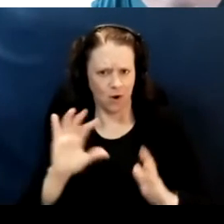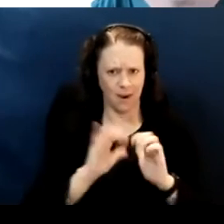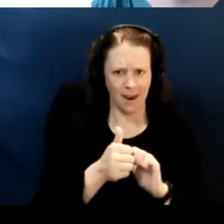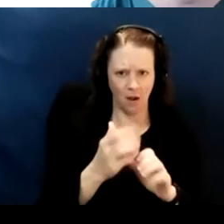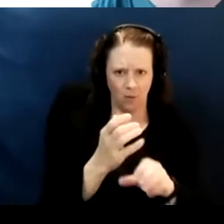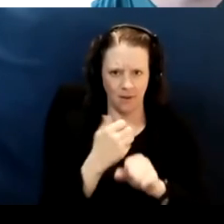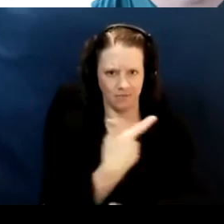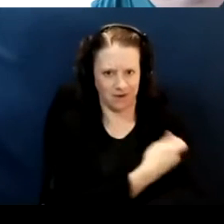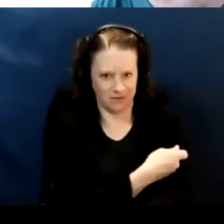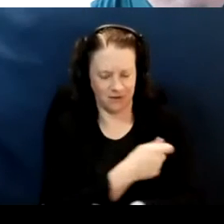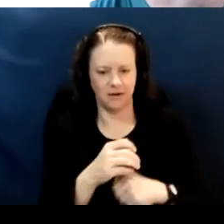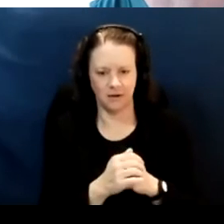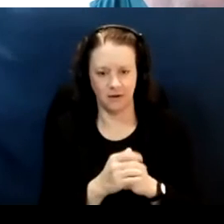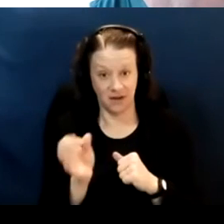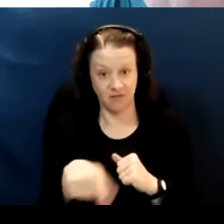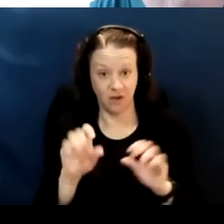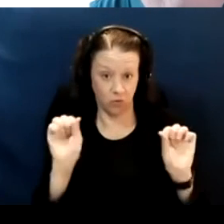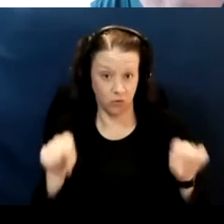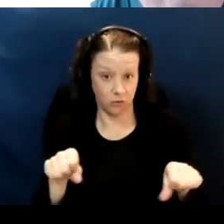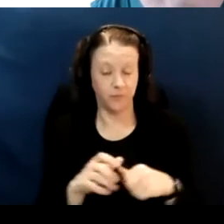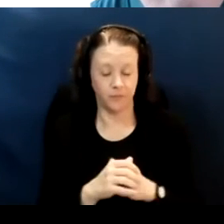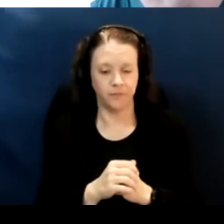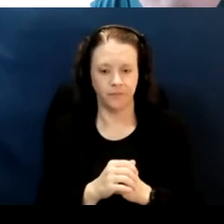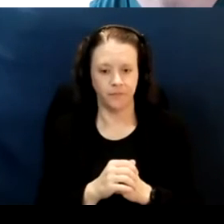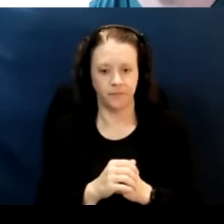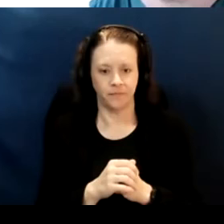vaccine if they were able to.